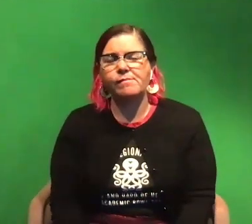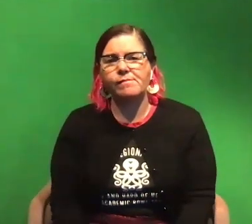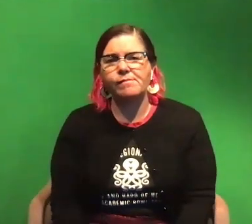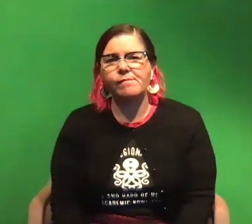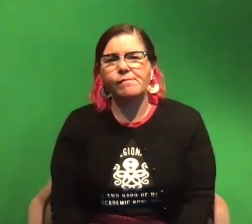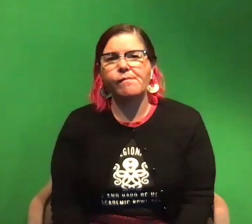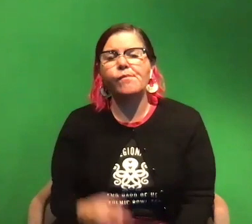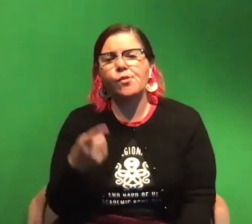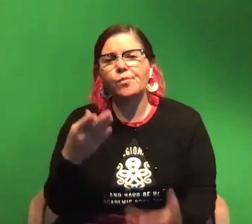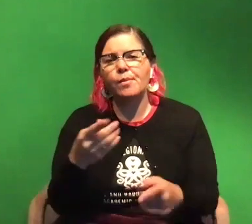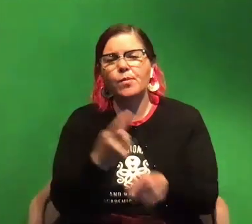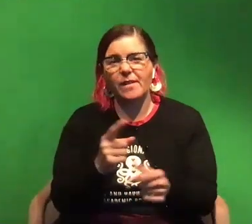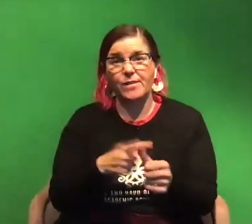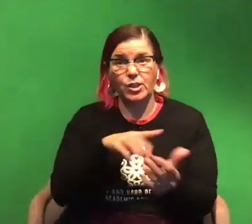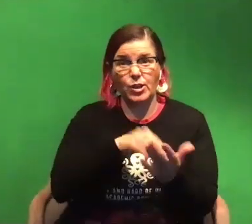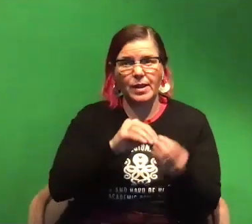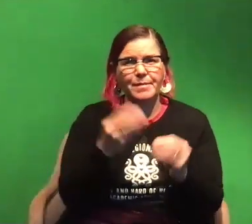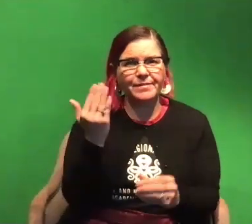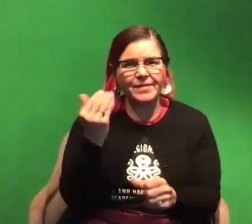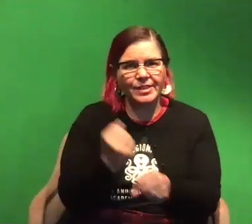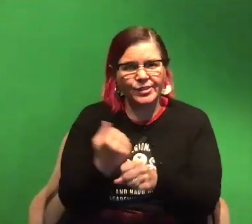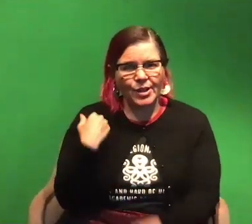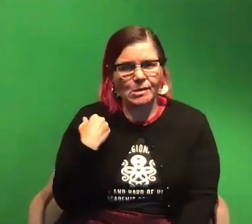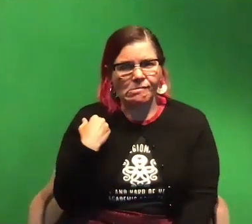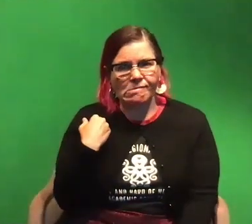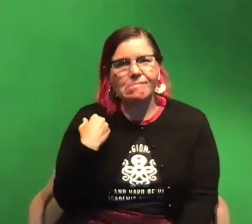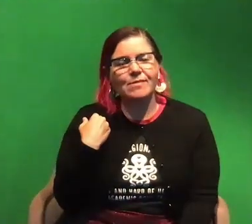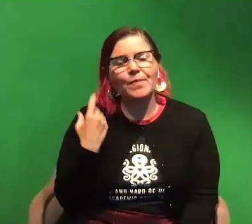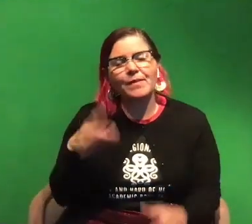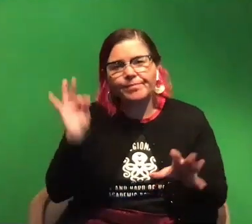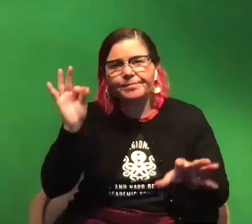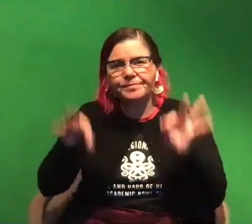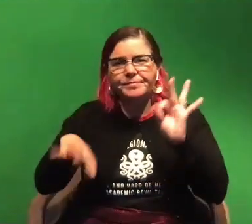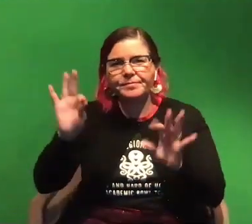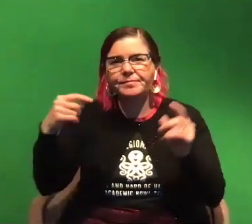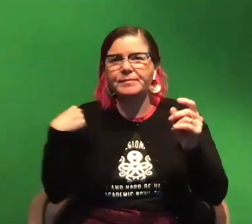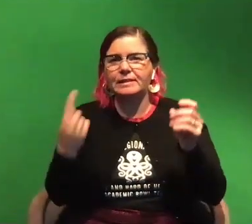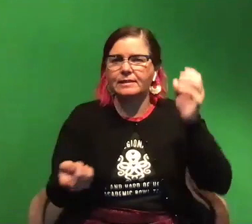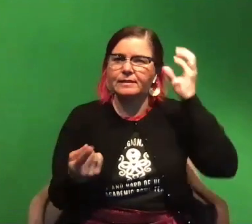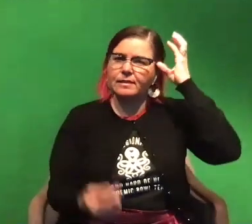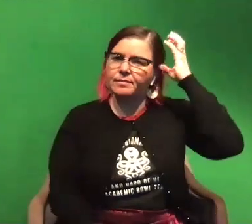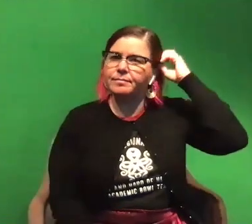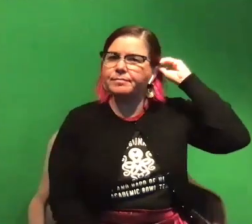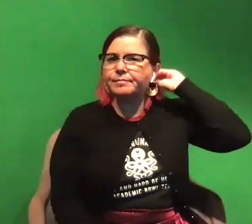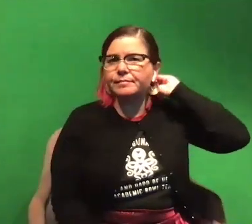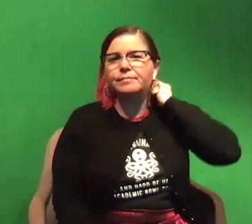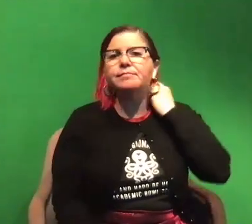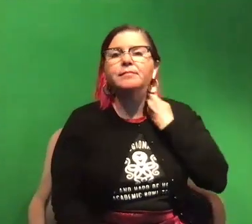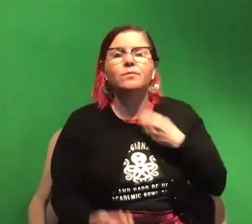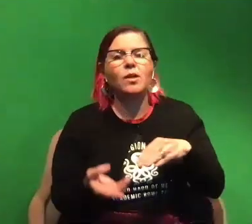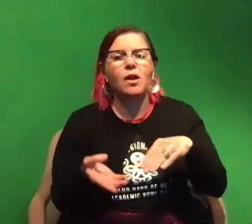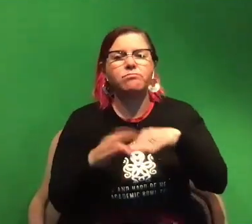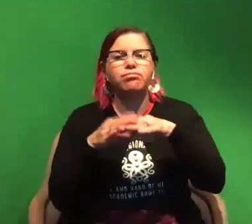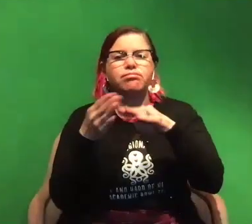when I first learned that number, it was 15 years ago, and we've discovered so many cephalopods since then that it's the number is always going